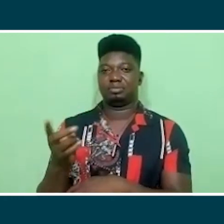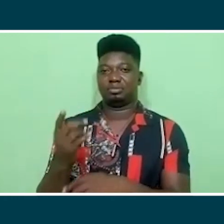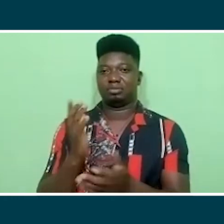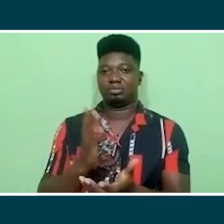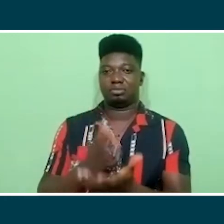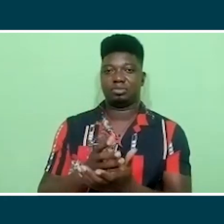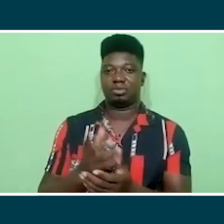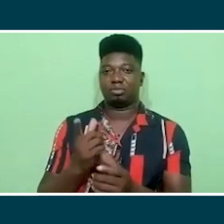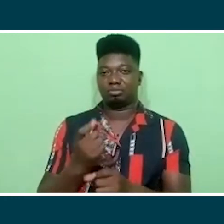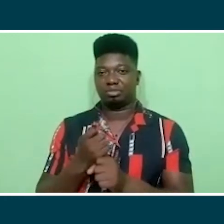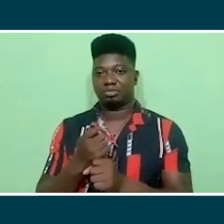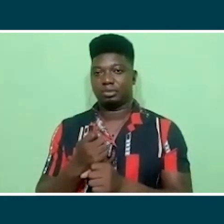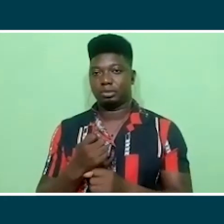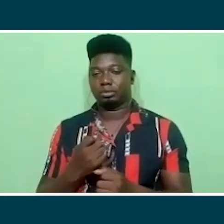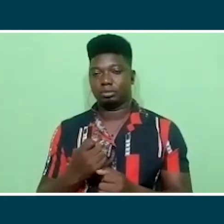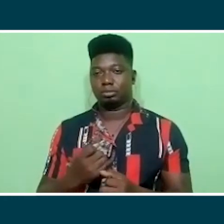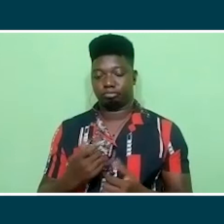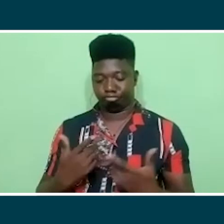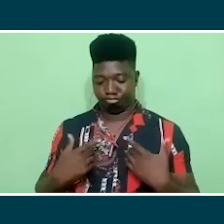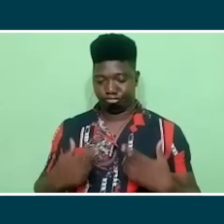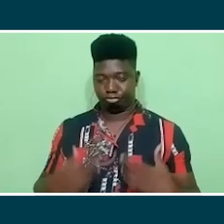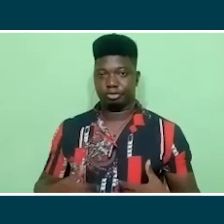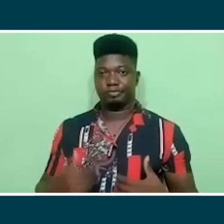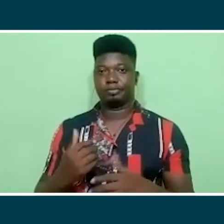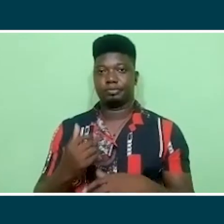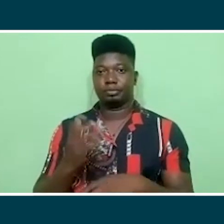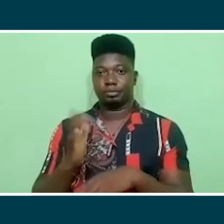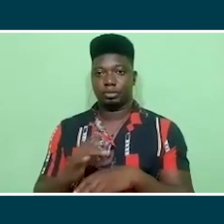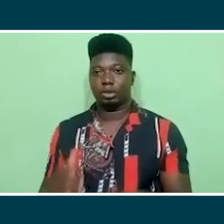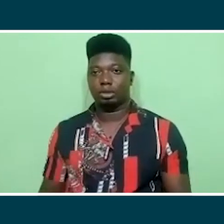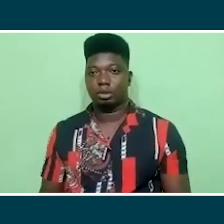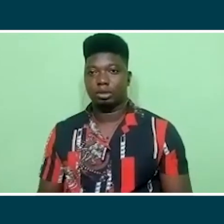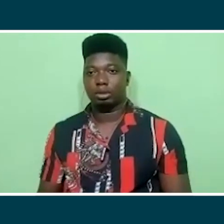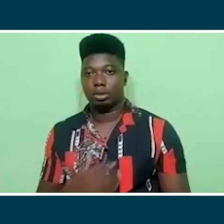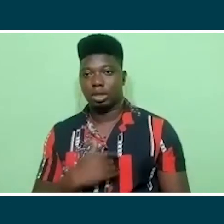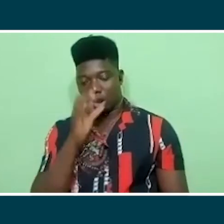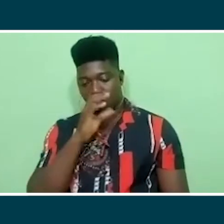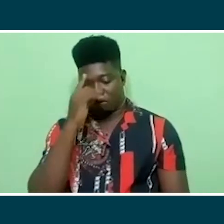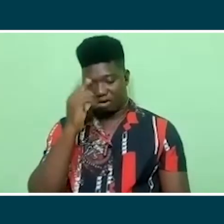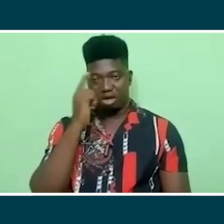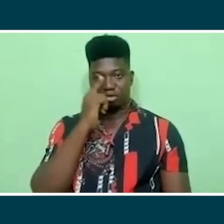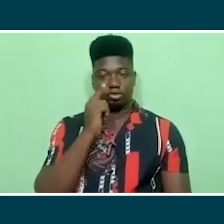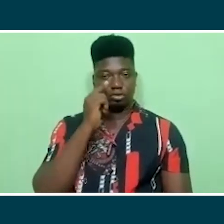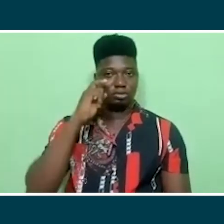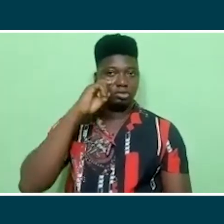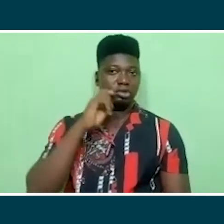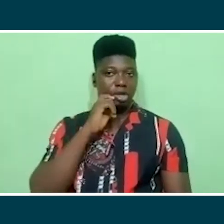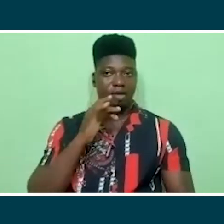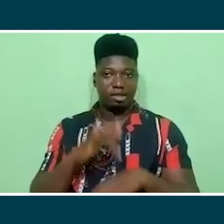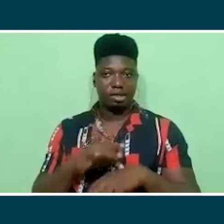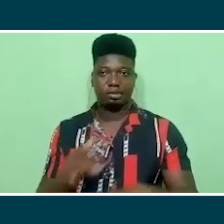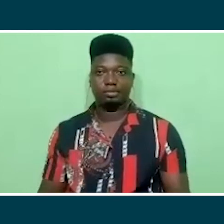affection and therefore start to look for sexual affection because of that